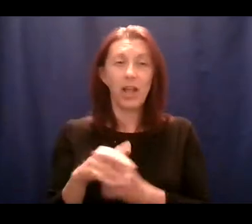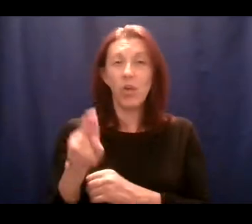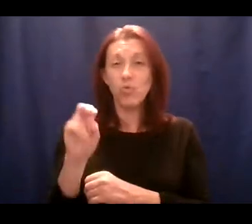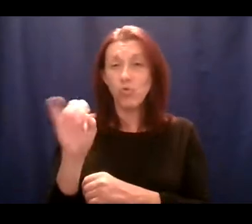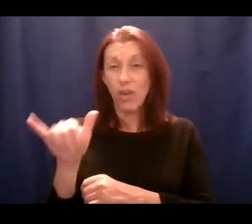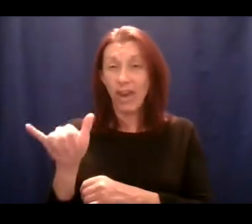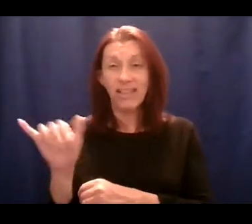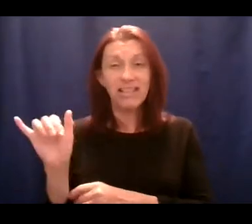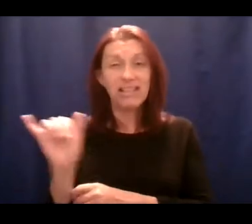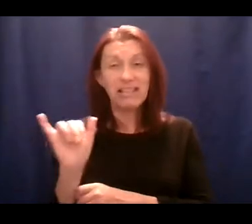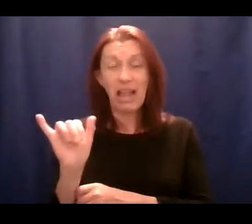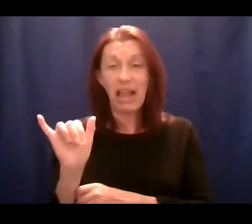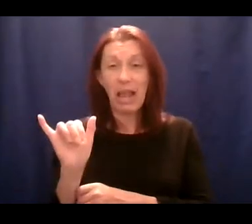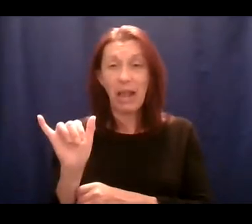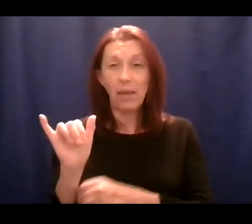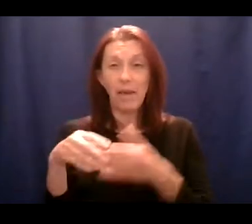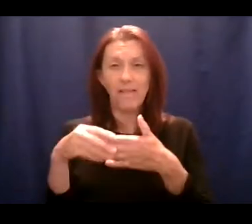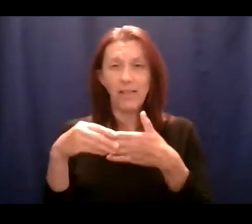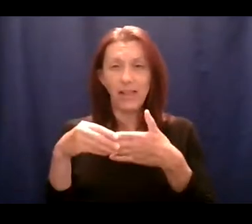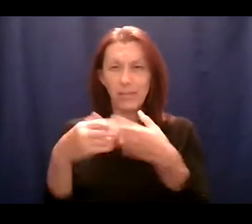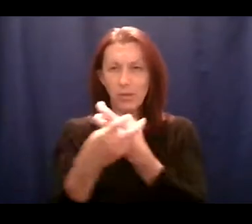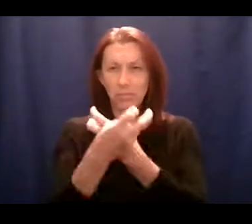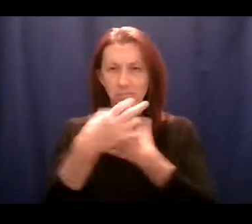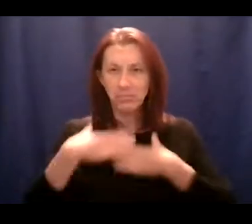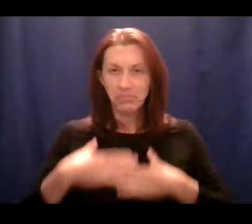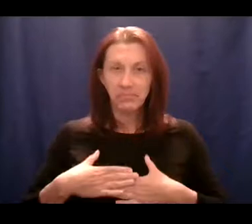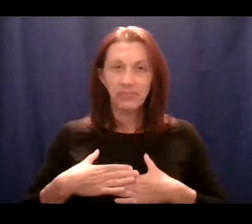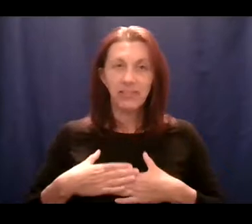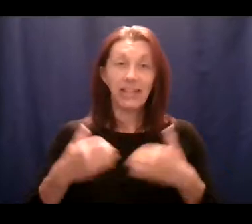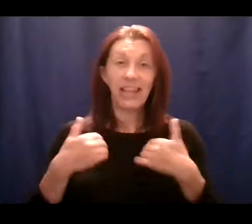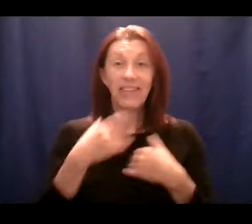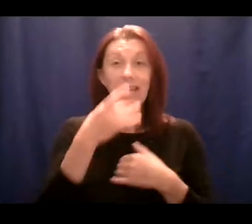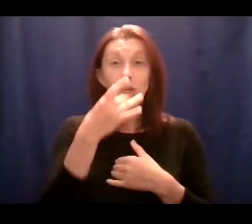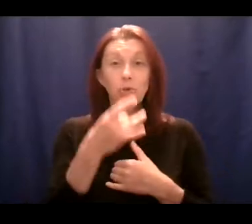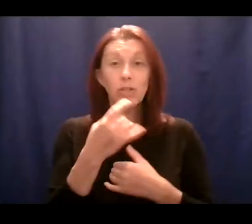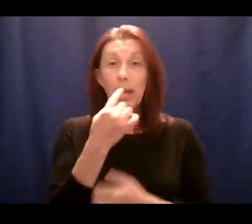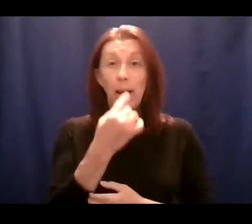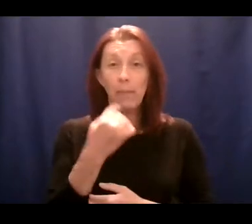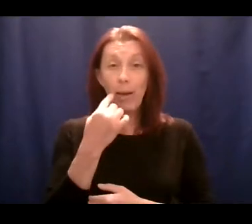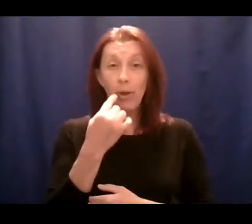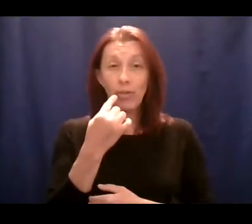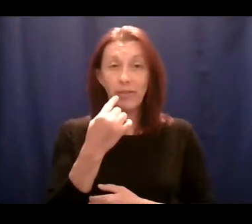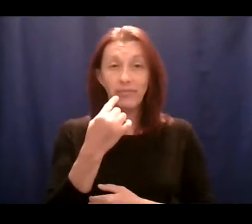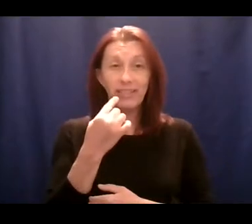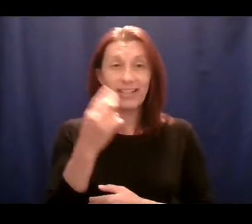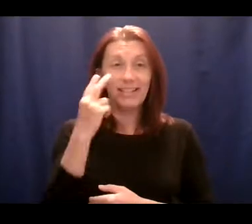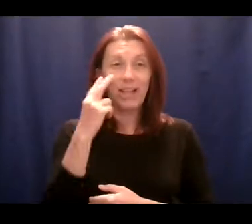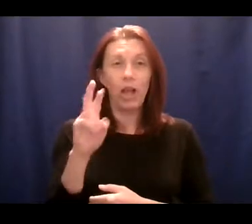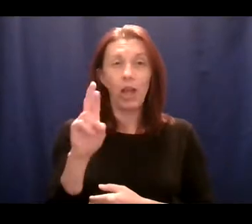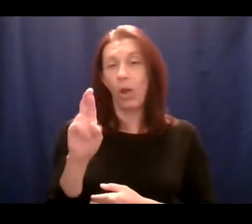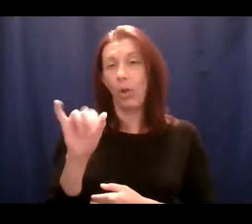a really interesting mouth. So I wanted to share a little bit about these cousins to sharks. Here's our Reticulate